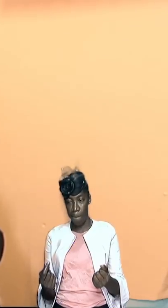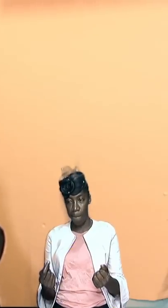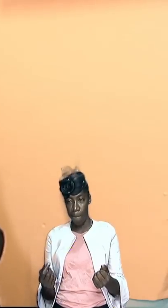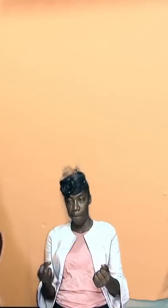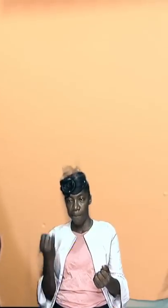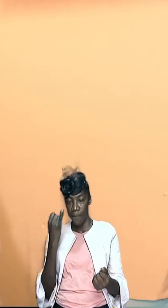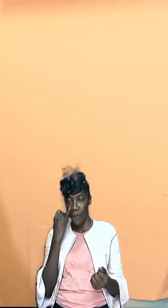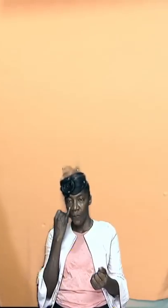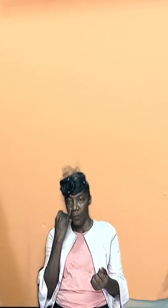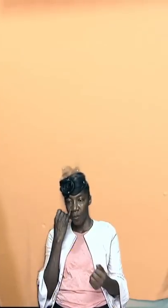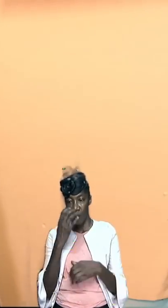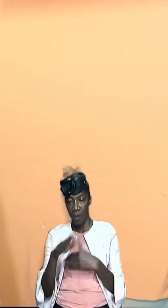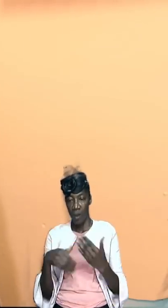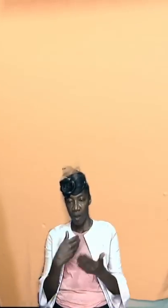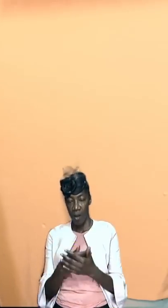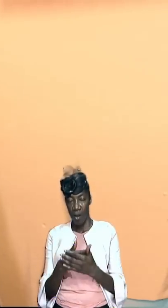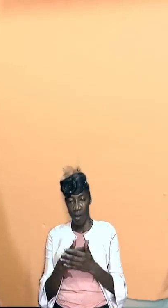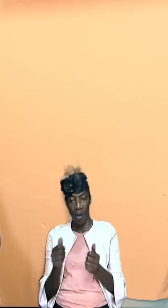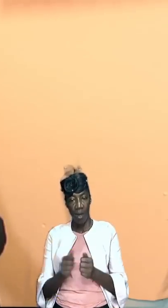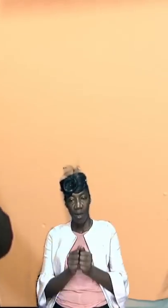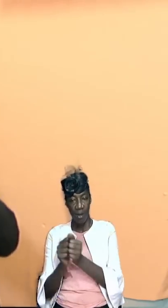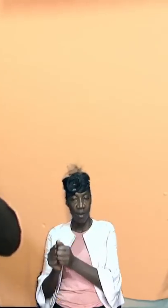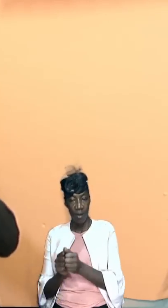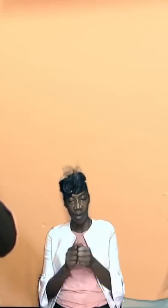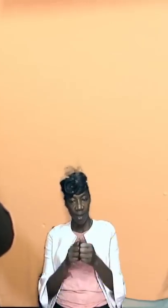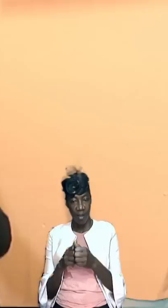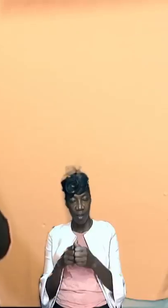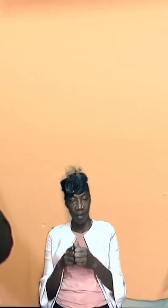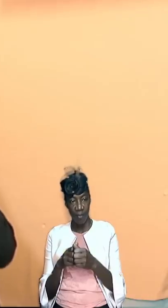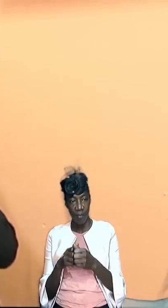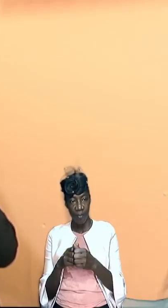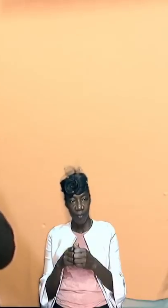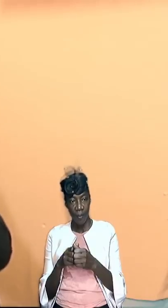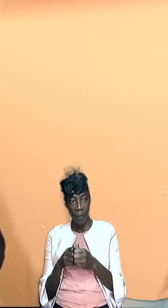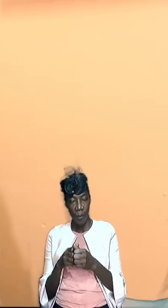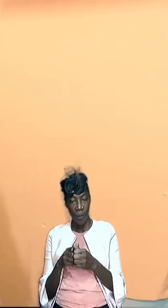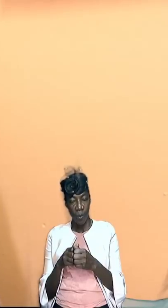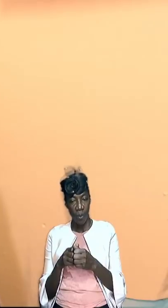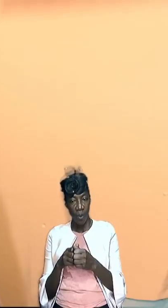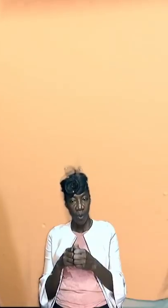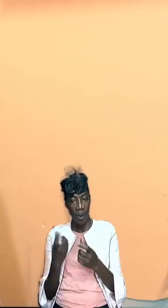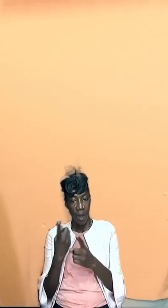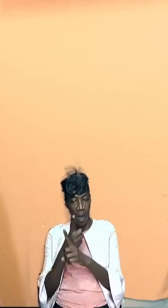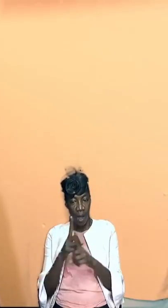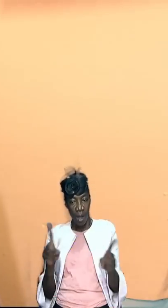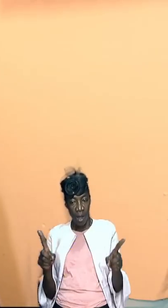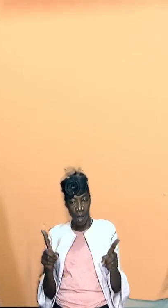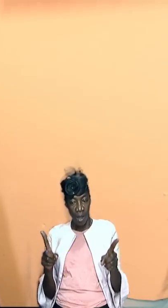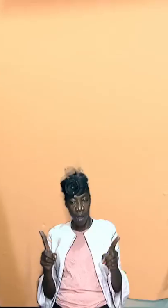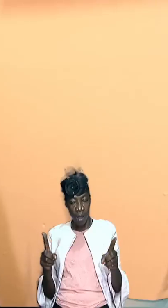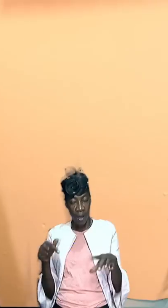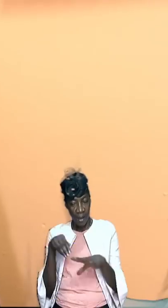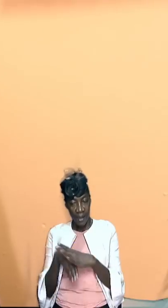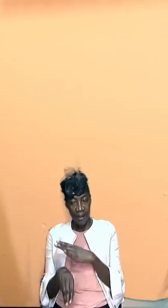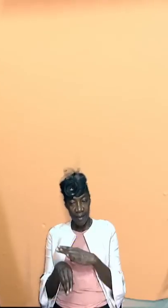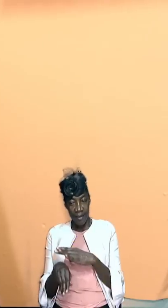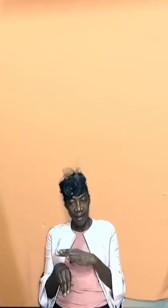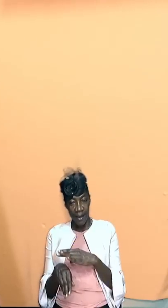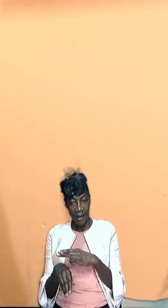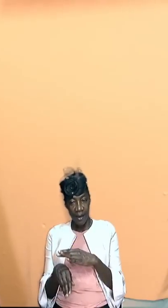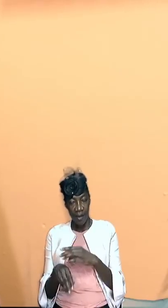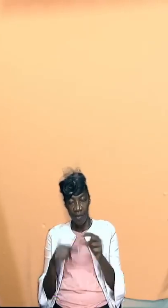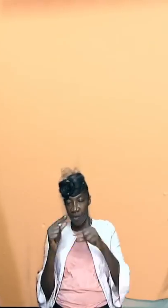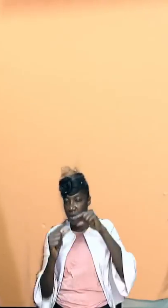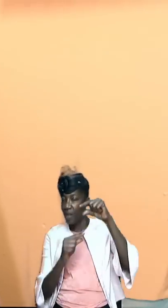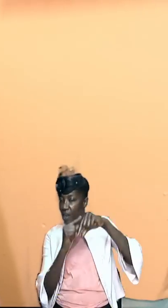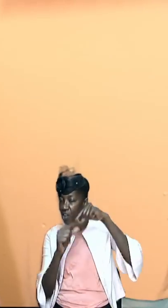If all of them together, all that genetic diversity is inside of their genes,